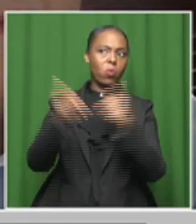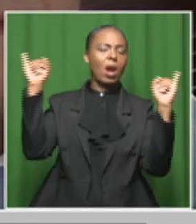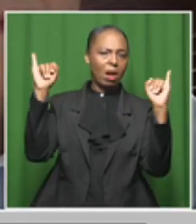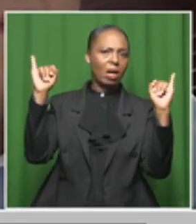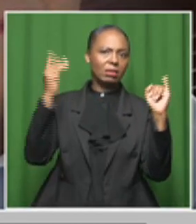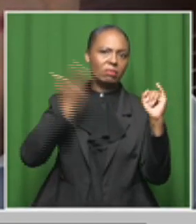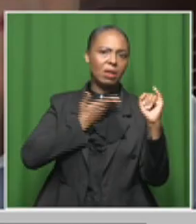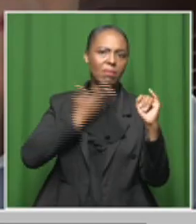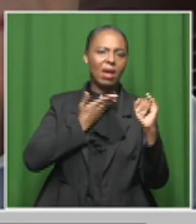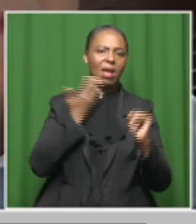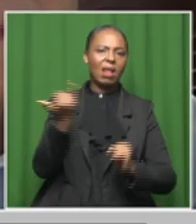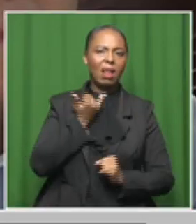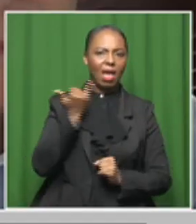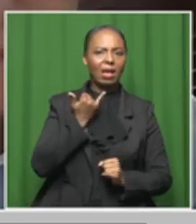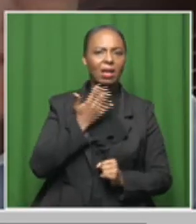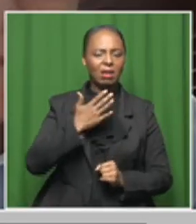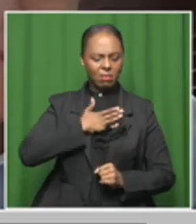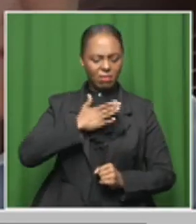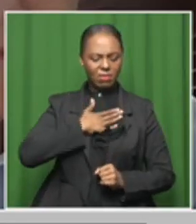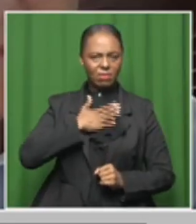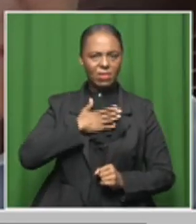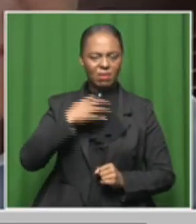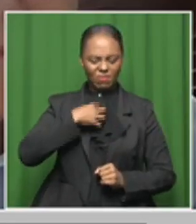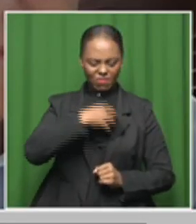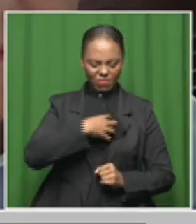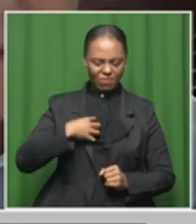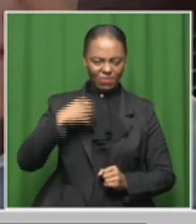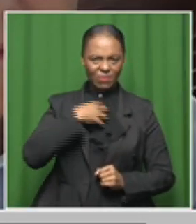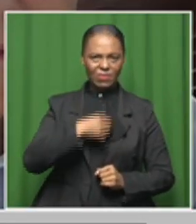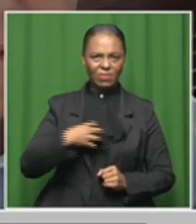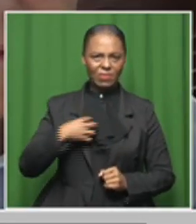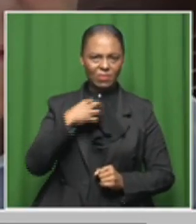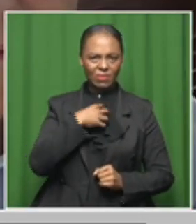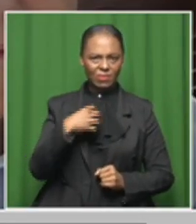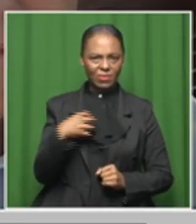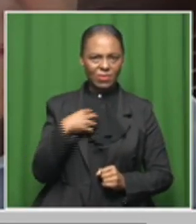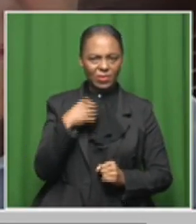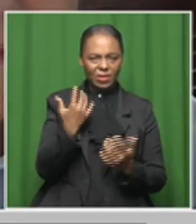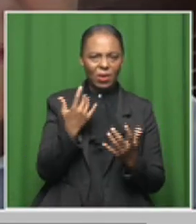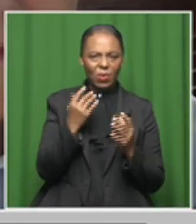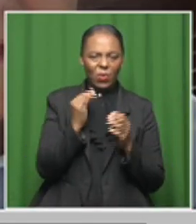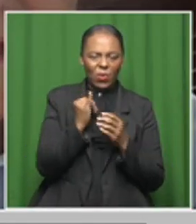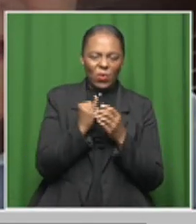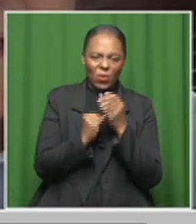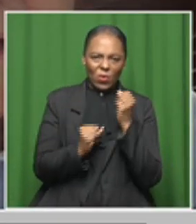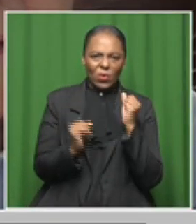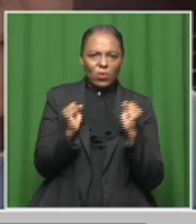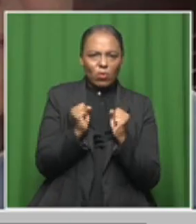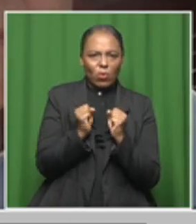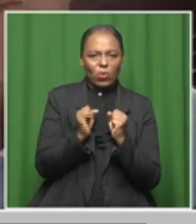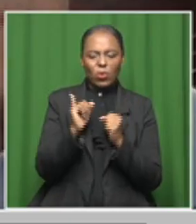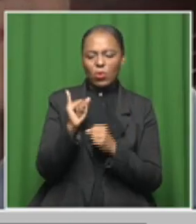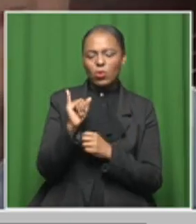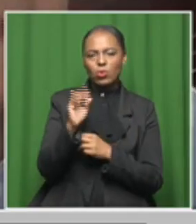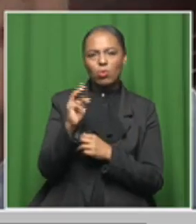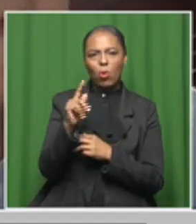perhaps bronchitis, pneumonia, if you don't treat it properly. Is that a correct sort of reading into the